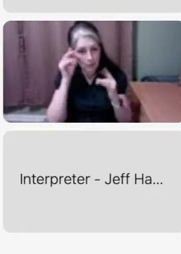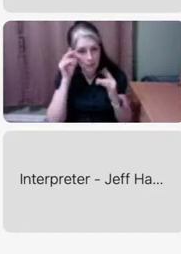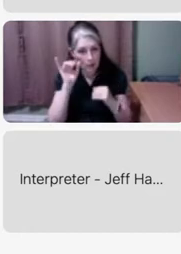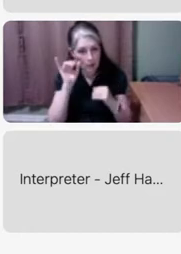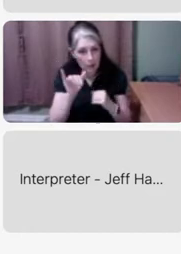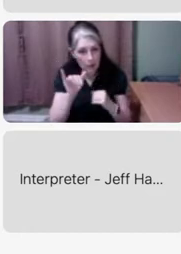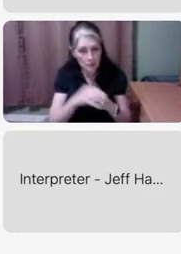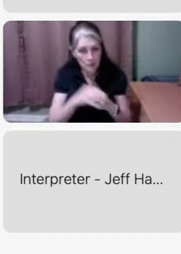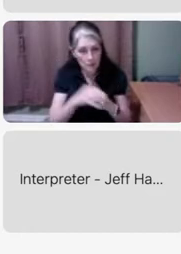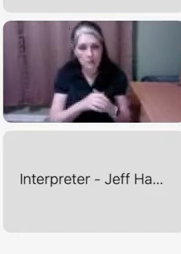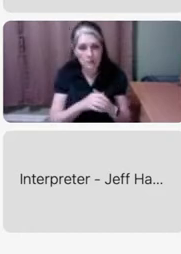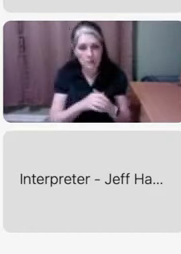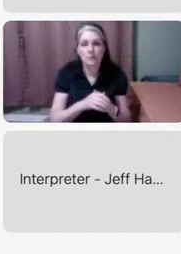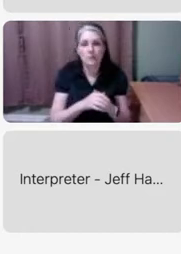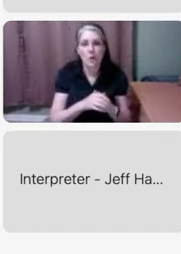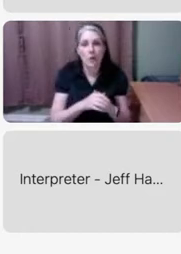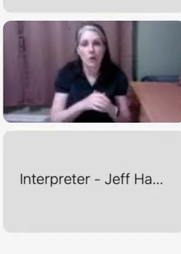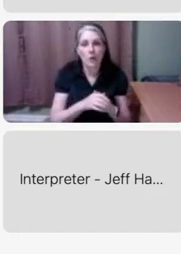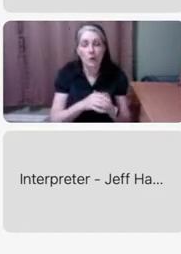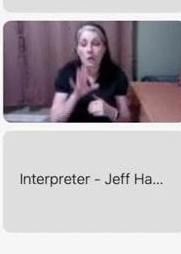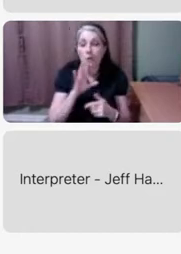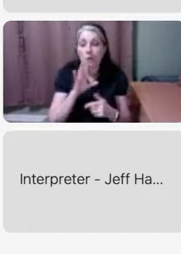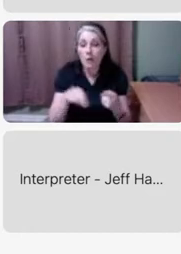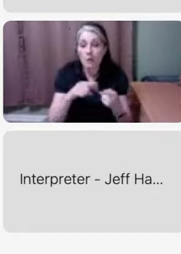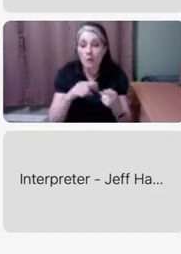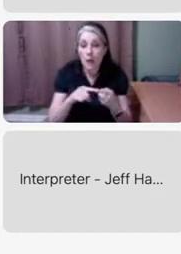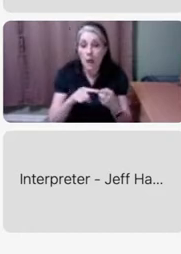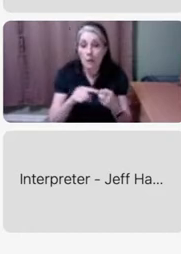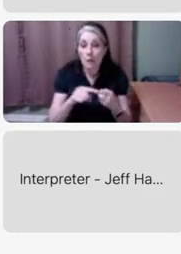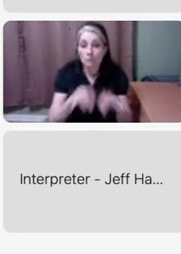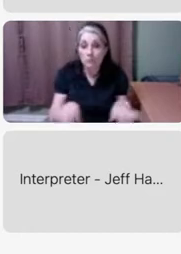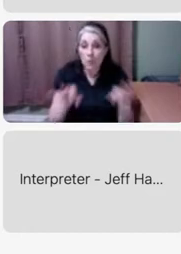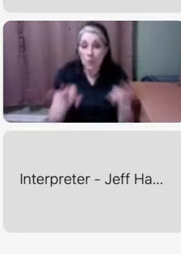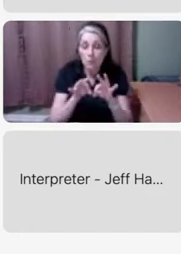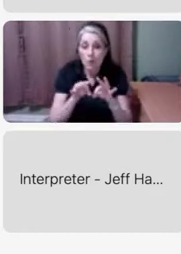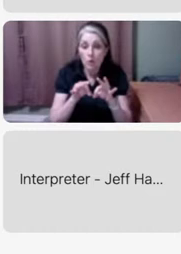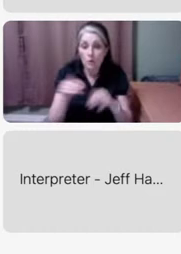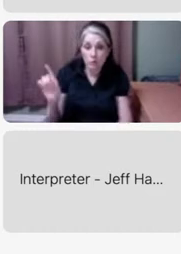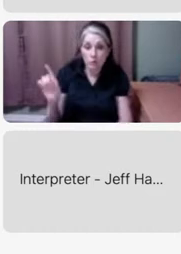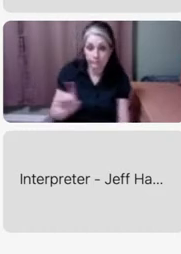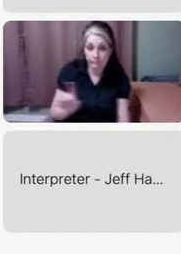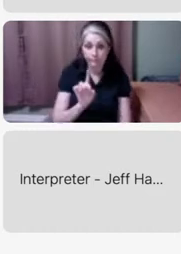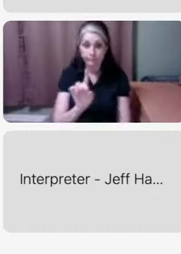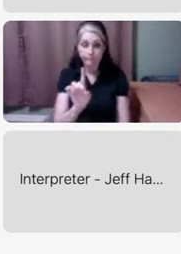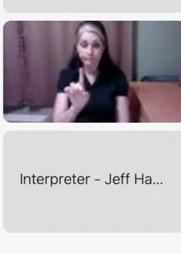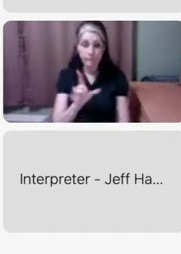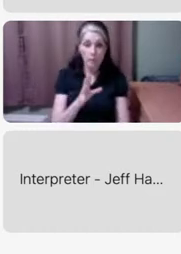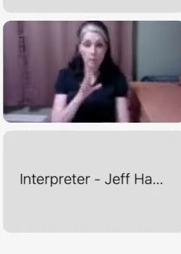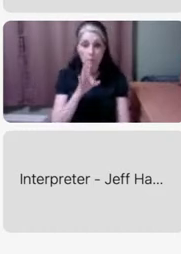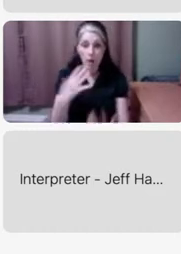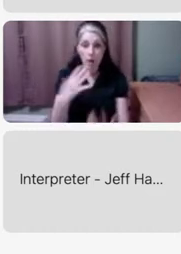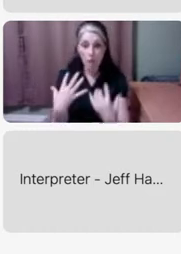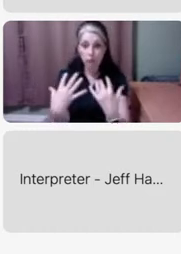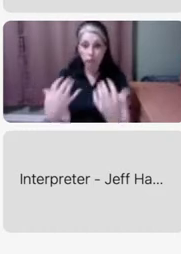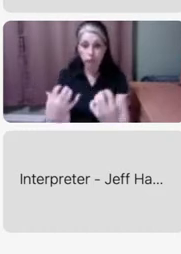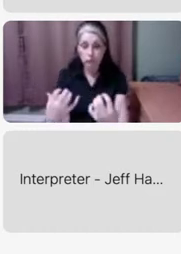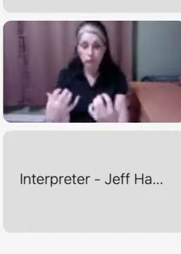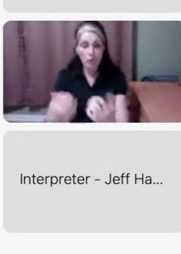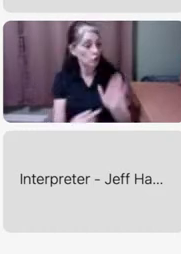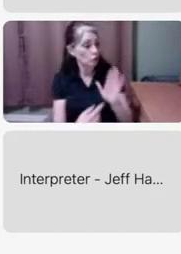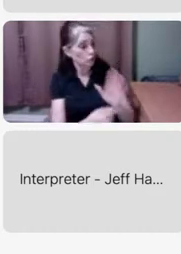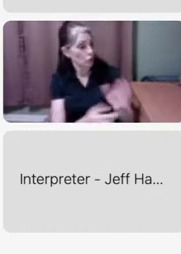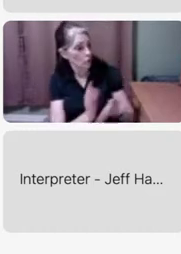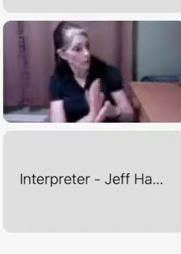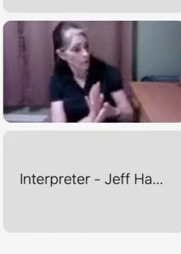we we mentioned how important it is to get up and speak in front of people not just come and present a video so that's just my